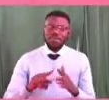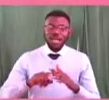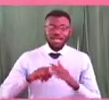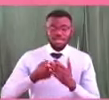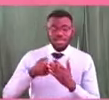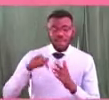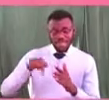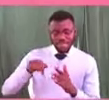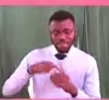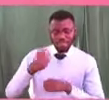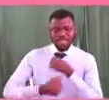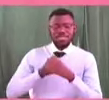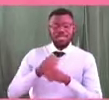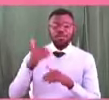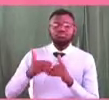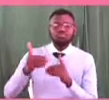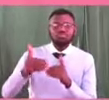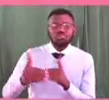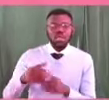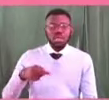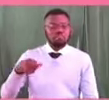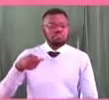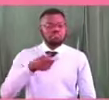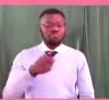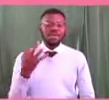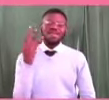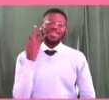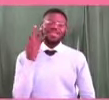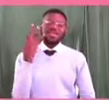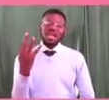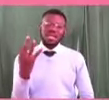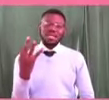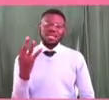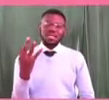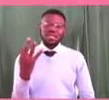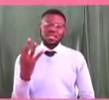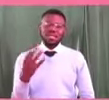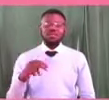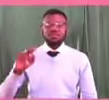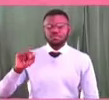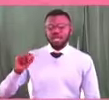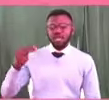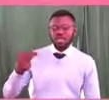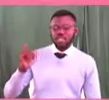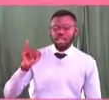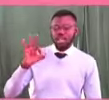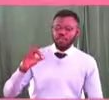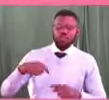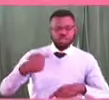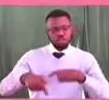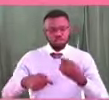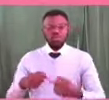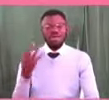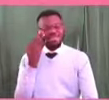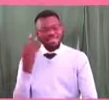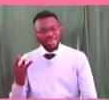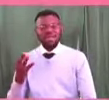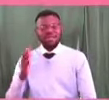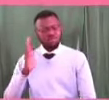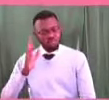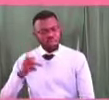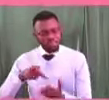year, to pay 300 shillings and still keep the cover. Again, so that